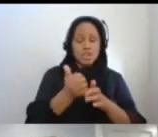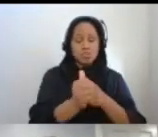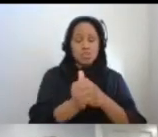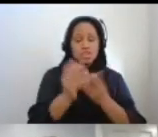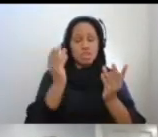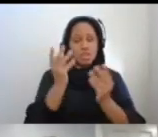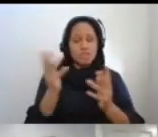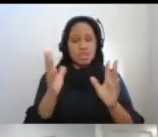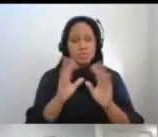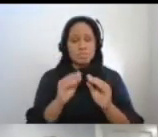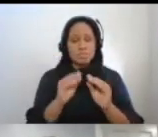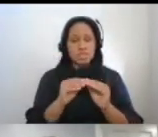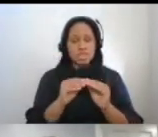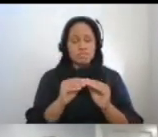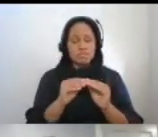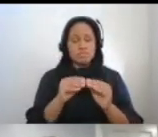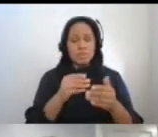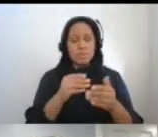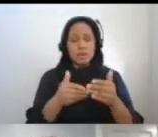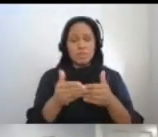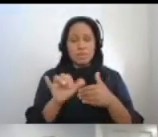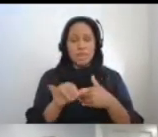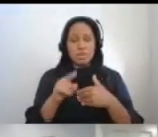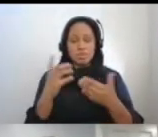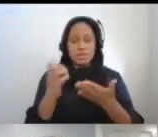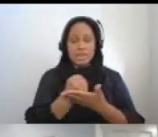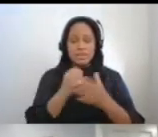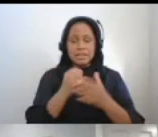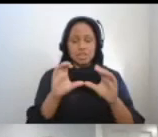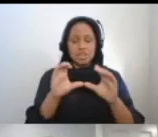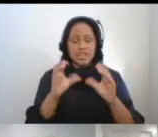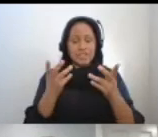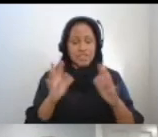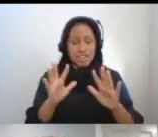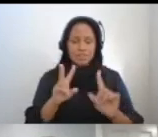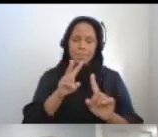session. And after that, you get a certificate, and then you can apply for self-direction.